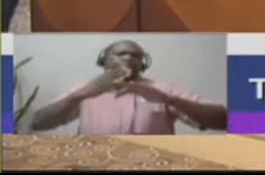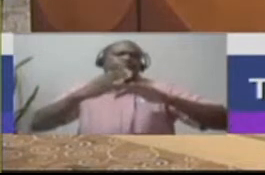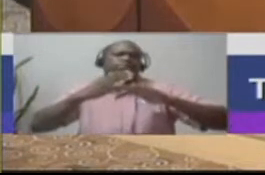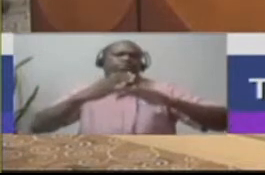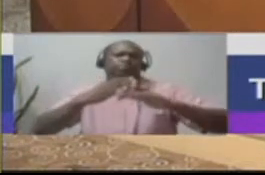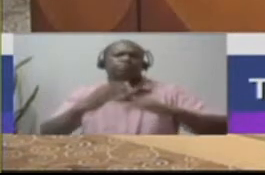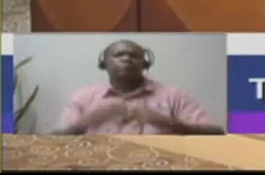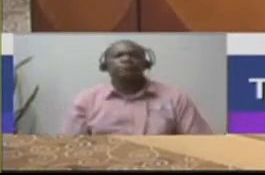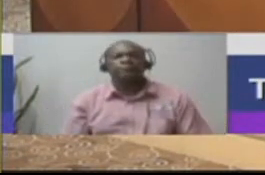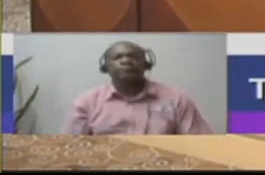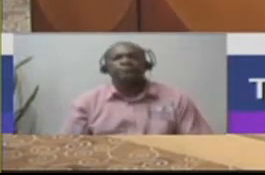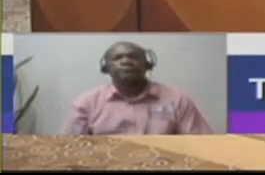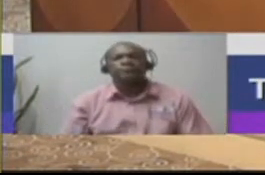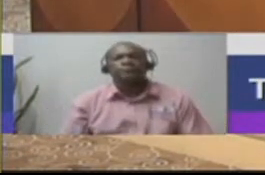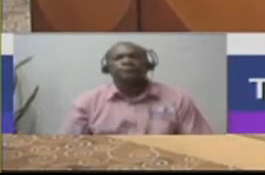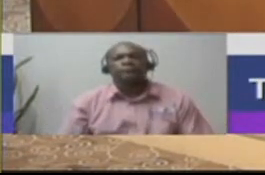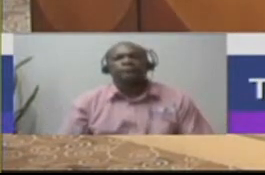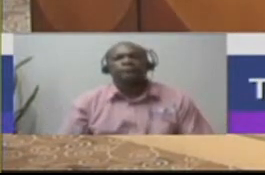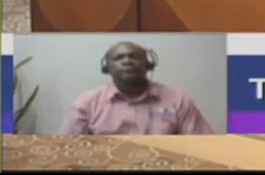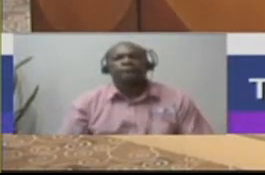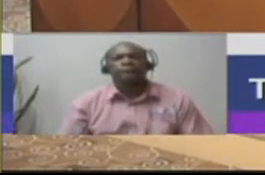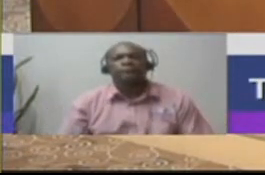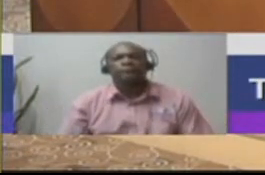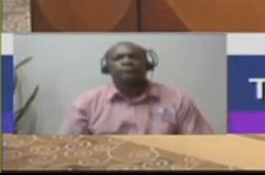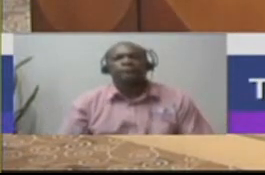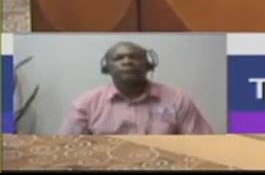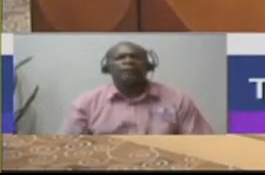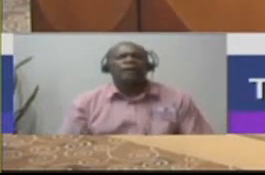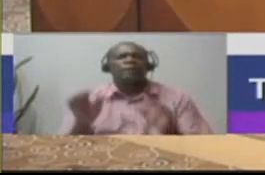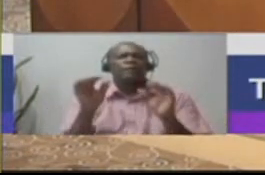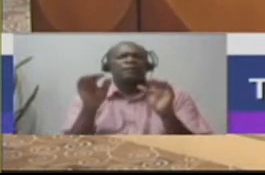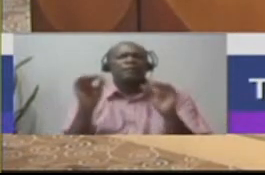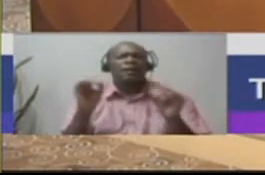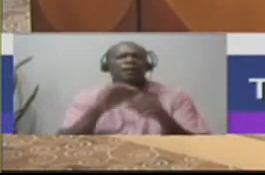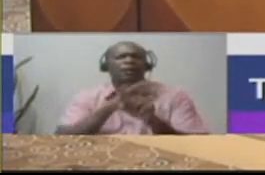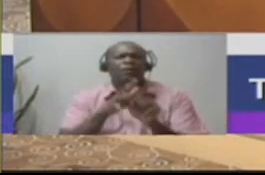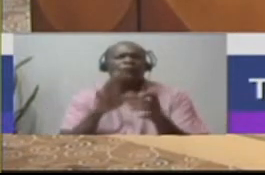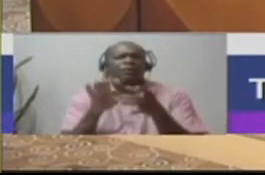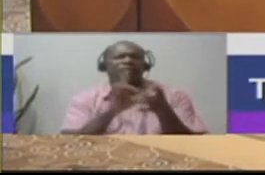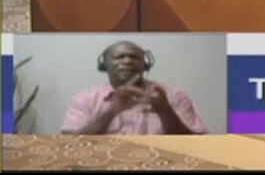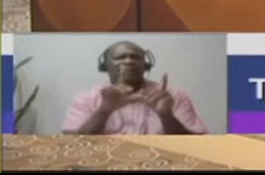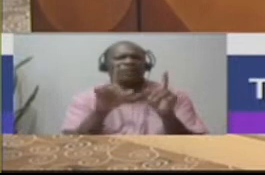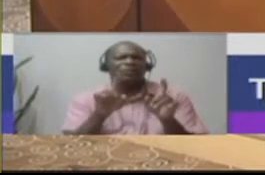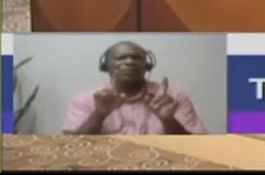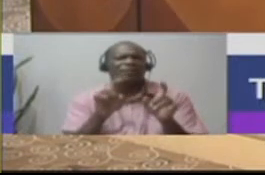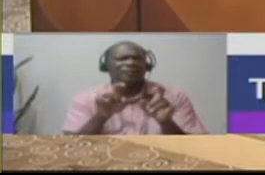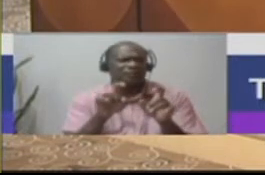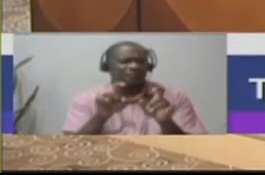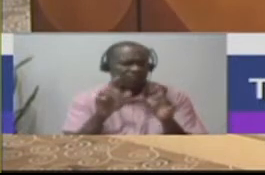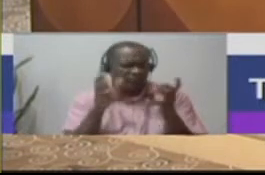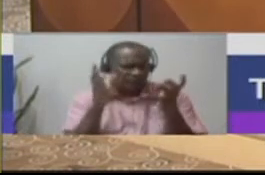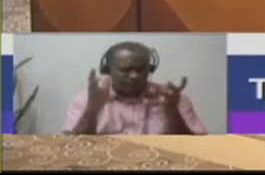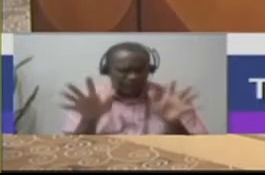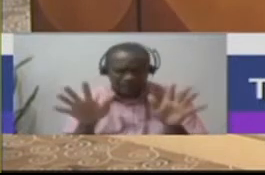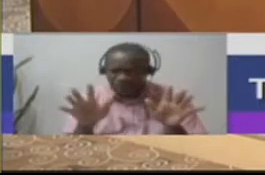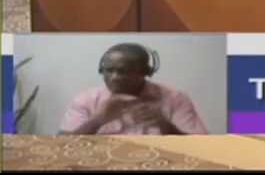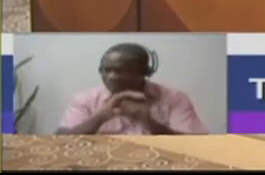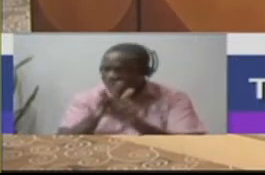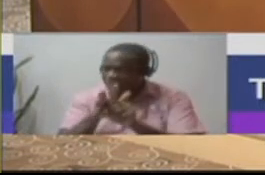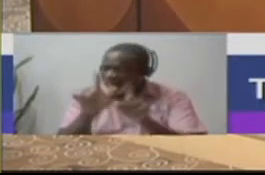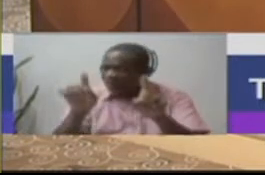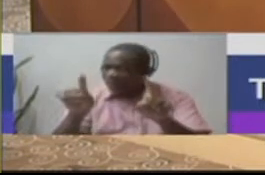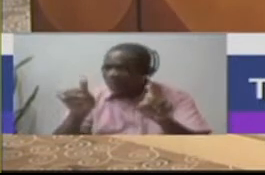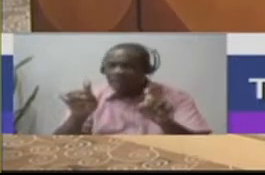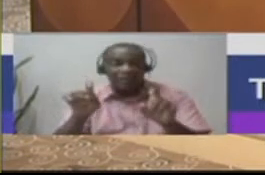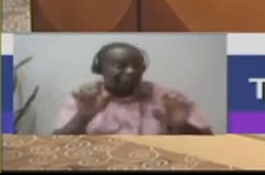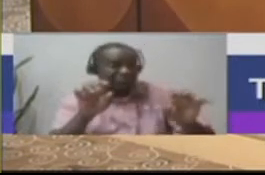Prime Minister, a non-COVID related question. Finish with the COVID question? Well, actually, can I just get one more in,